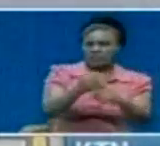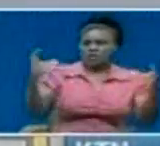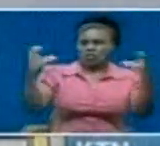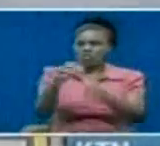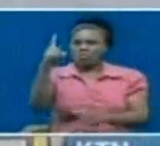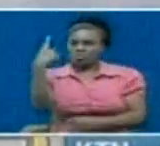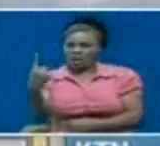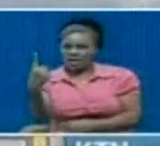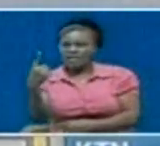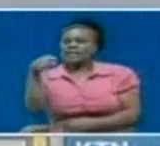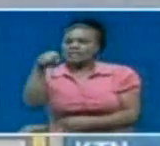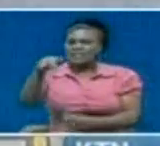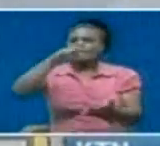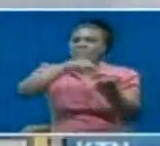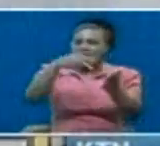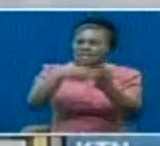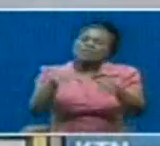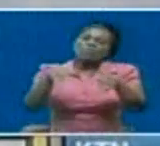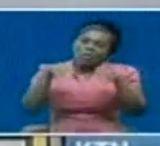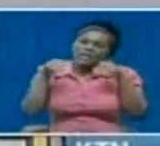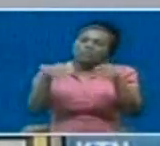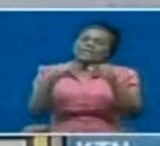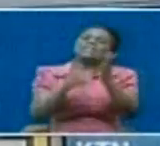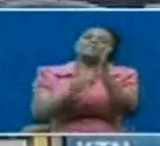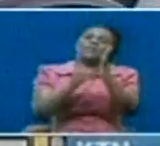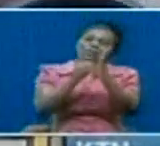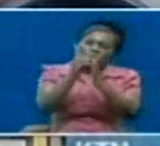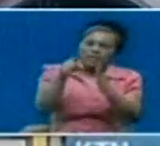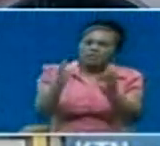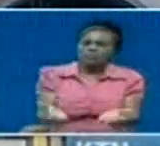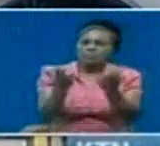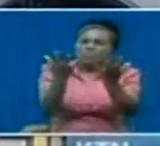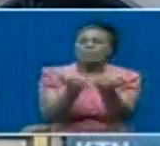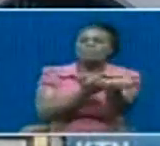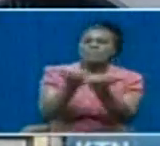status of JKIA is therefore the much-awaited development that will also boost